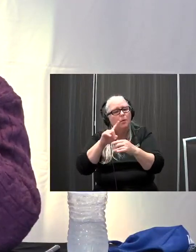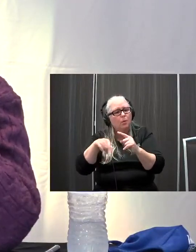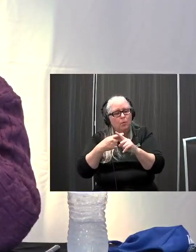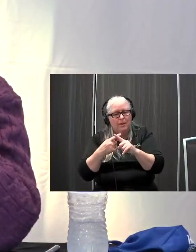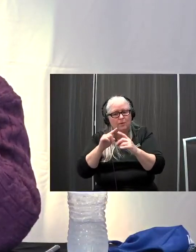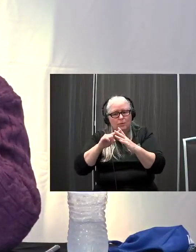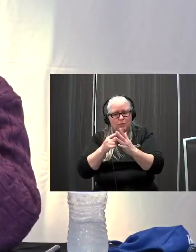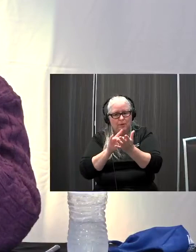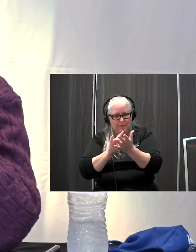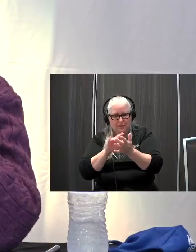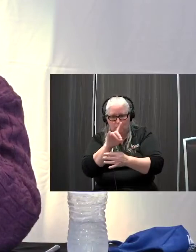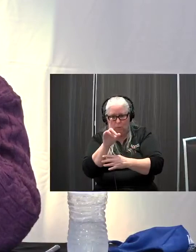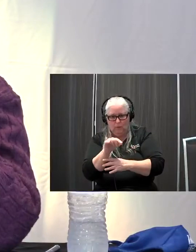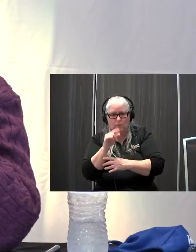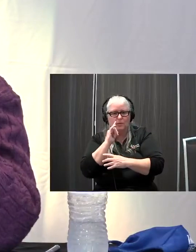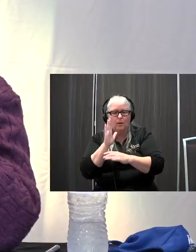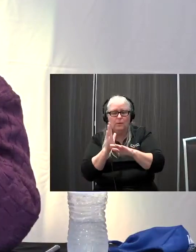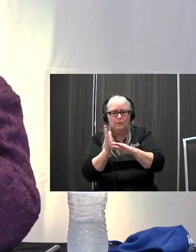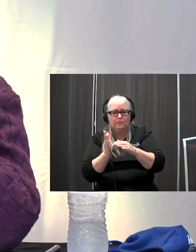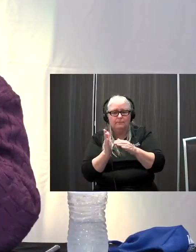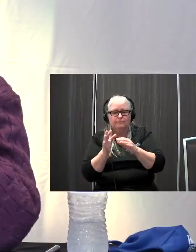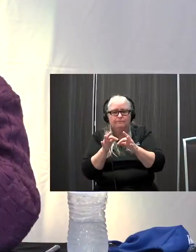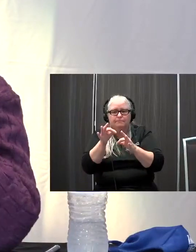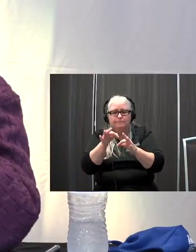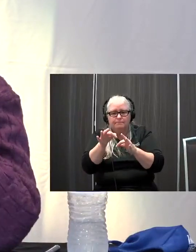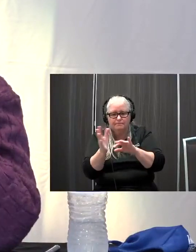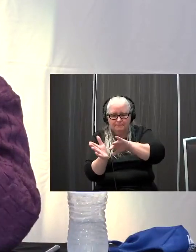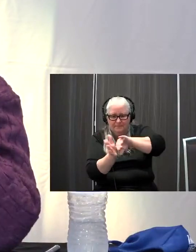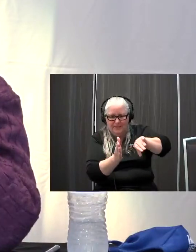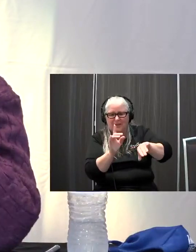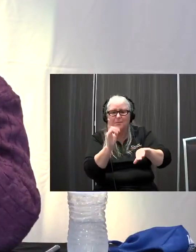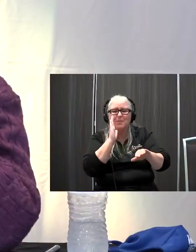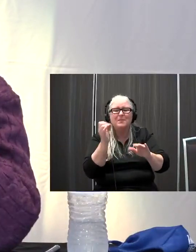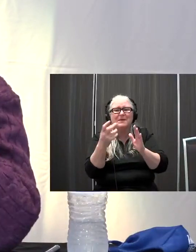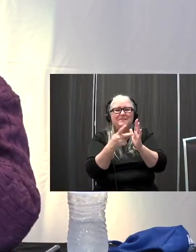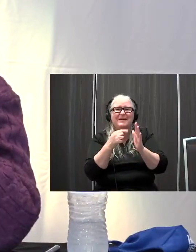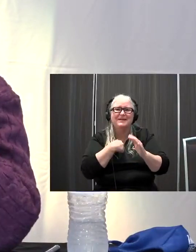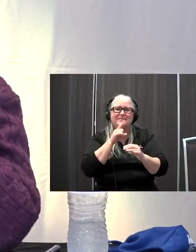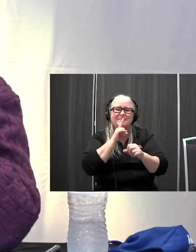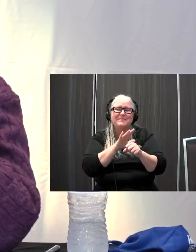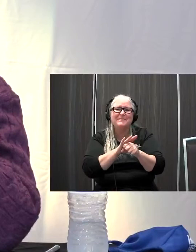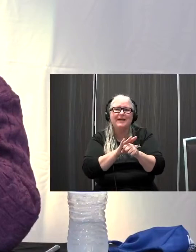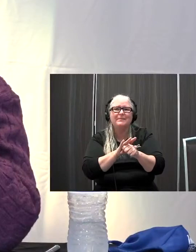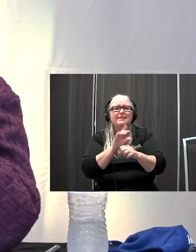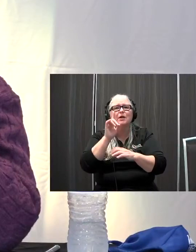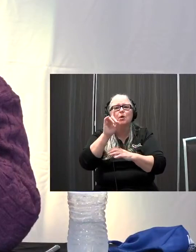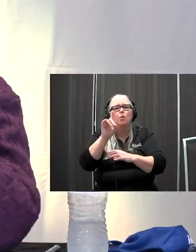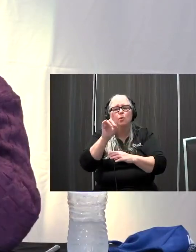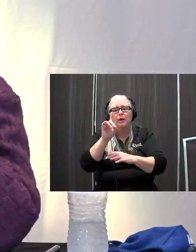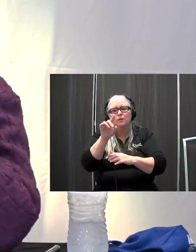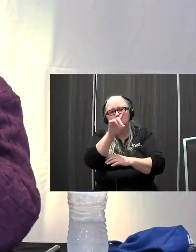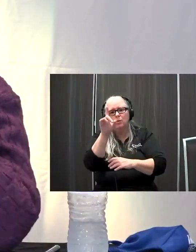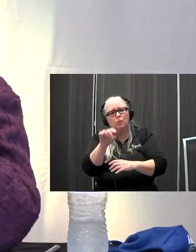those a little aside for just a bit, but we'll come back to them, I promise. There's one is